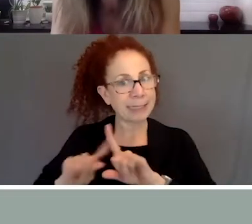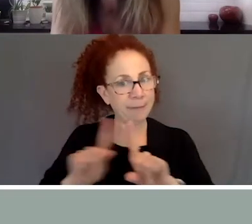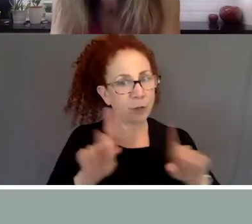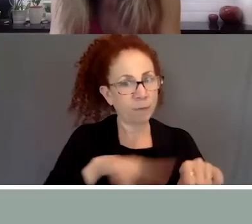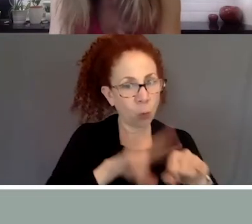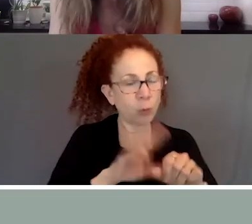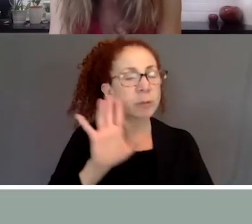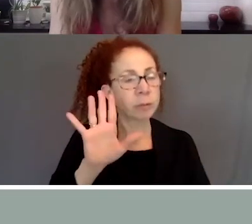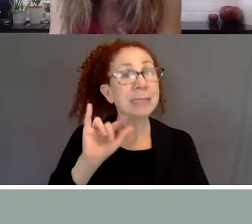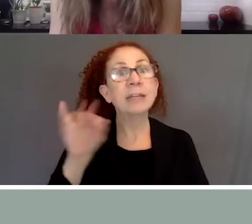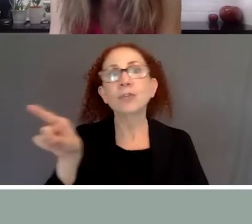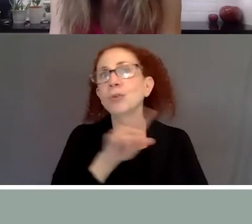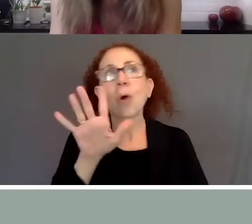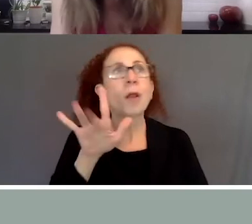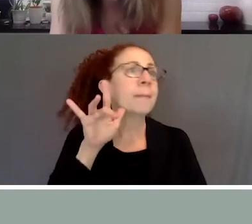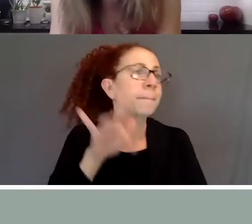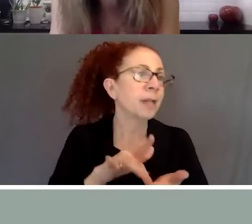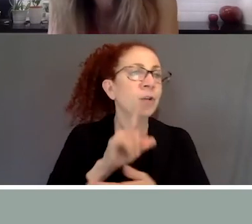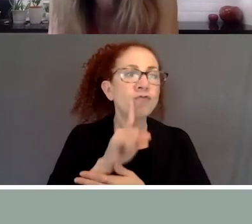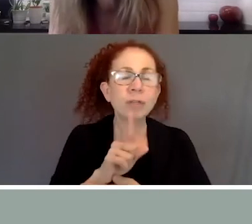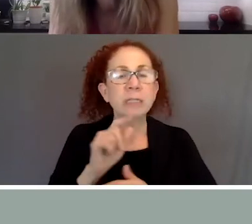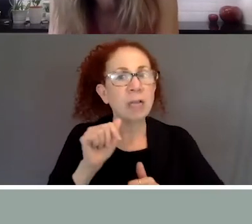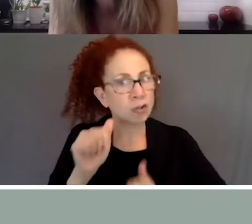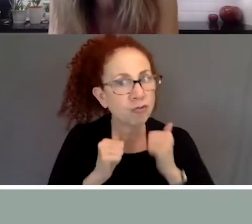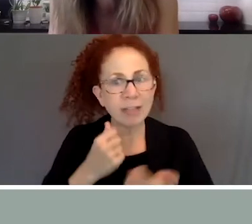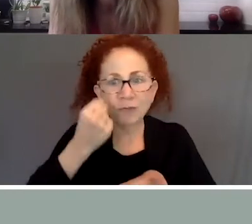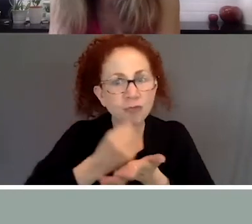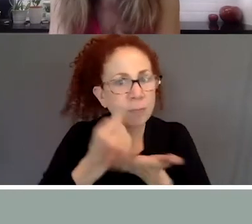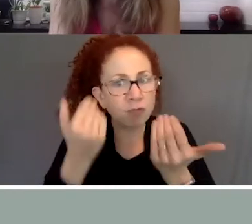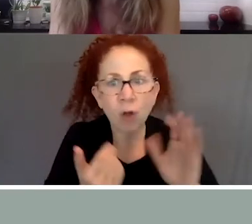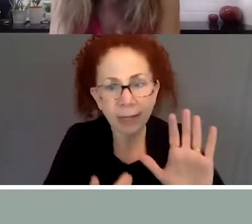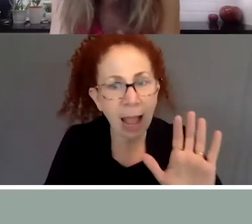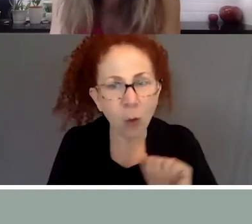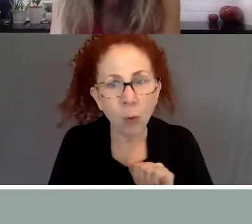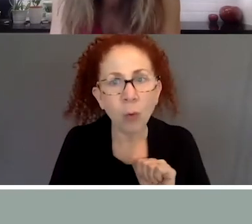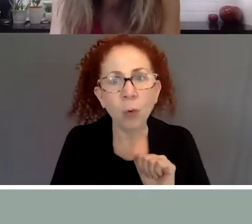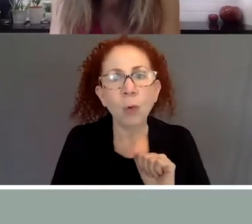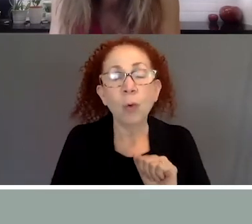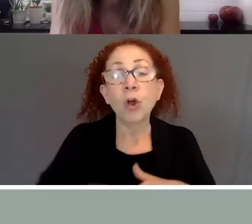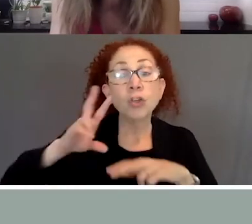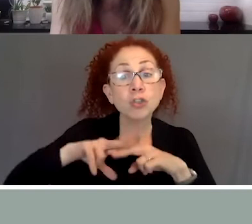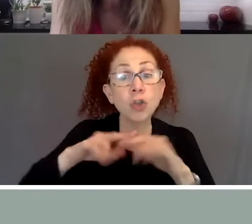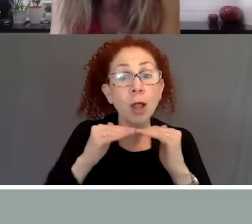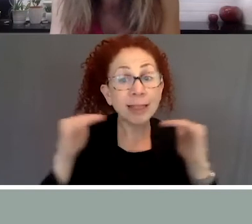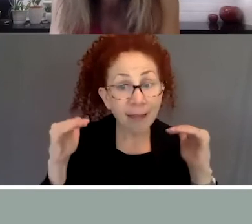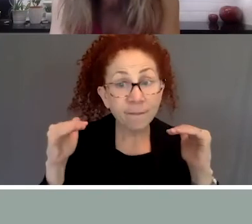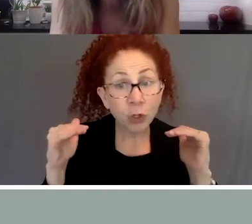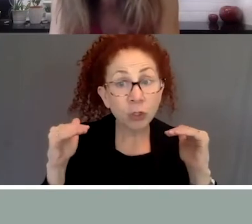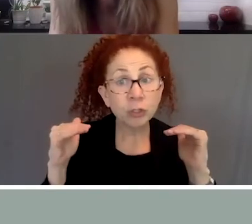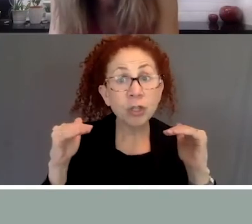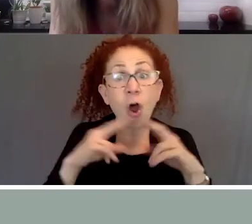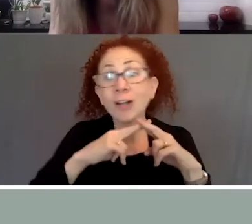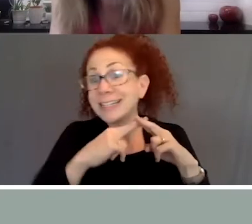the middle of a really aggressive treatment regimen right now, and your salt levels may actually be